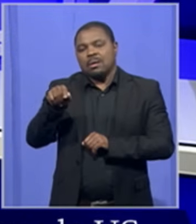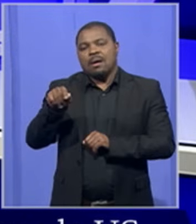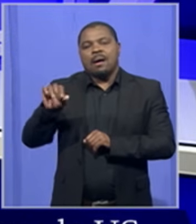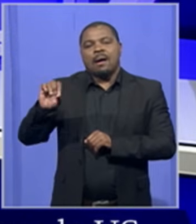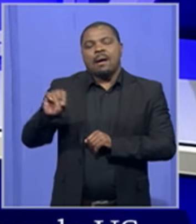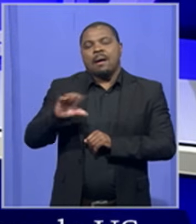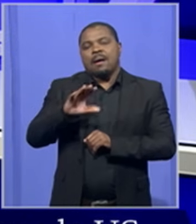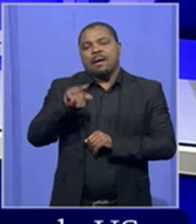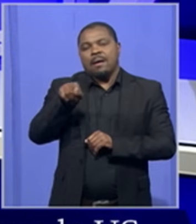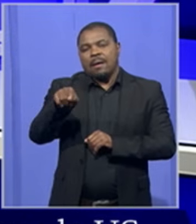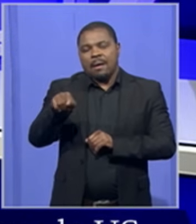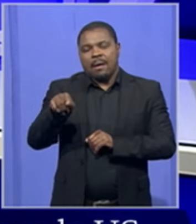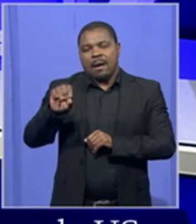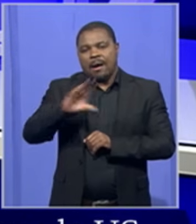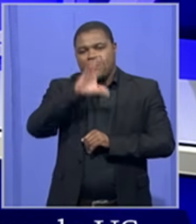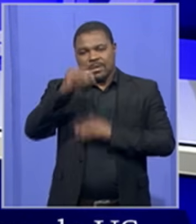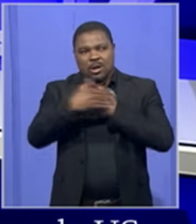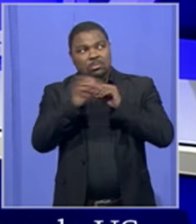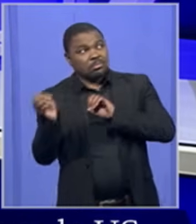Amerika fela.